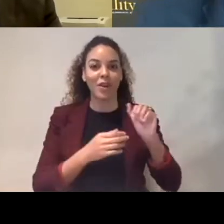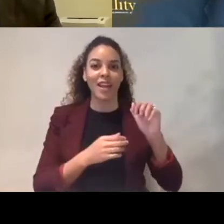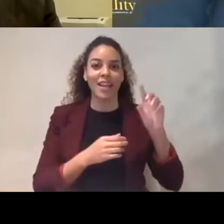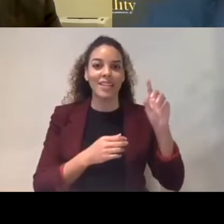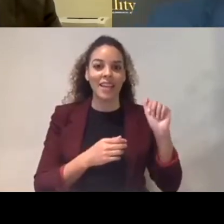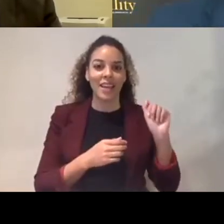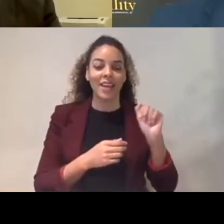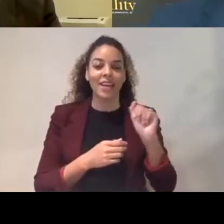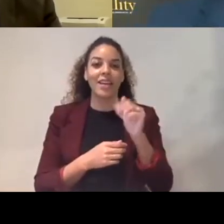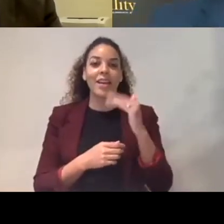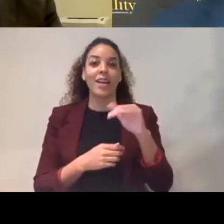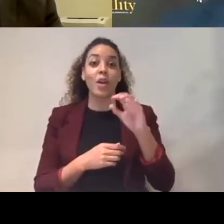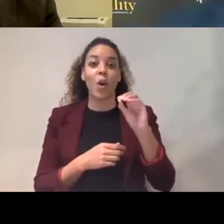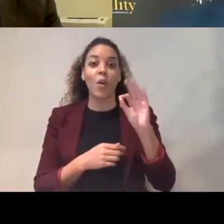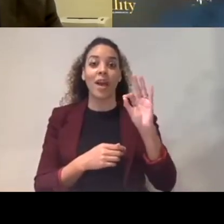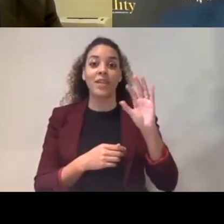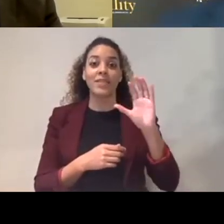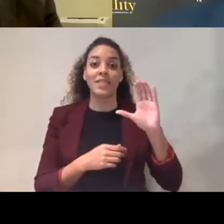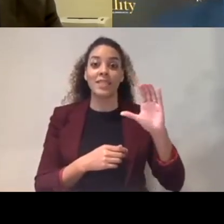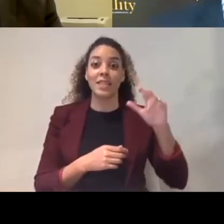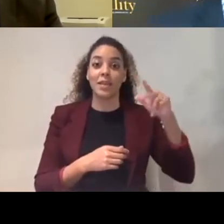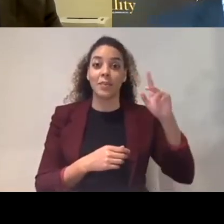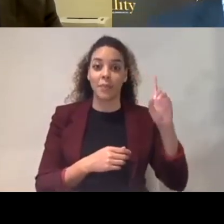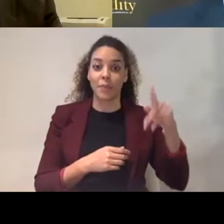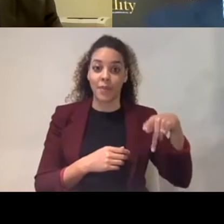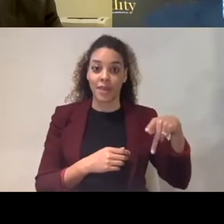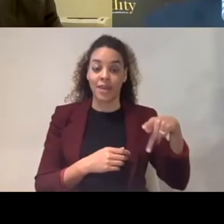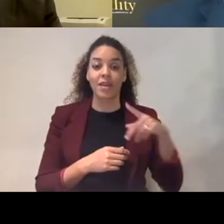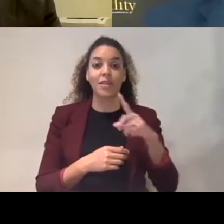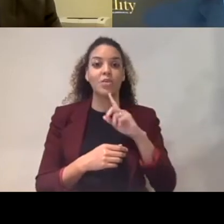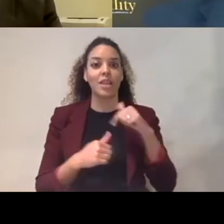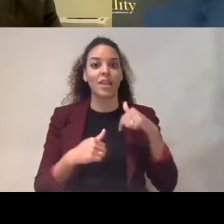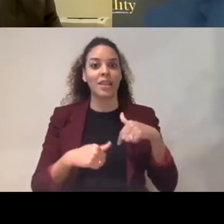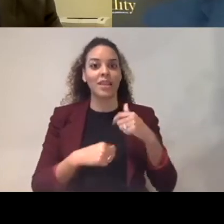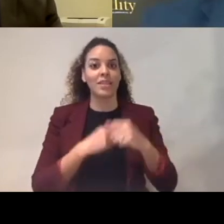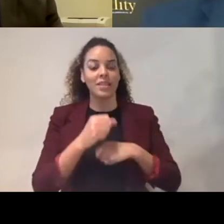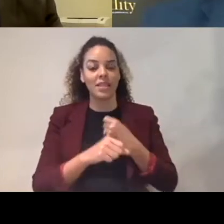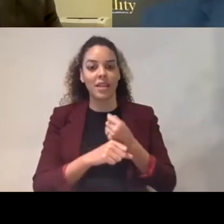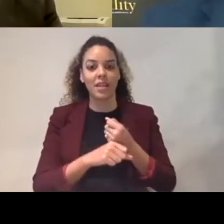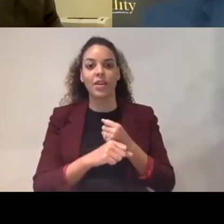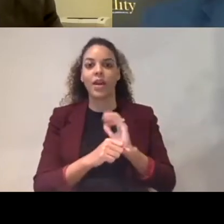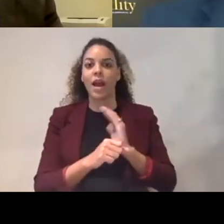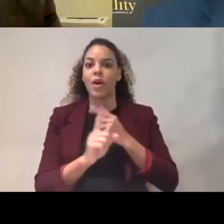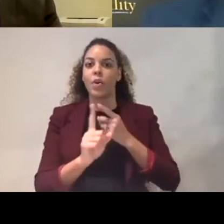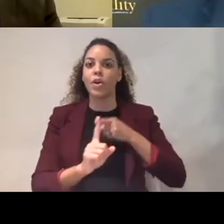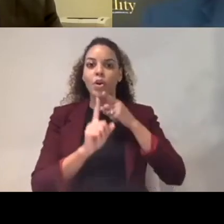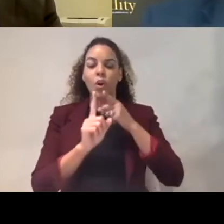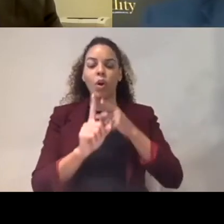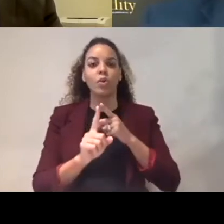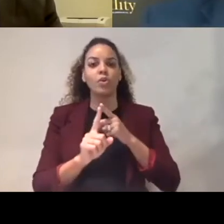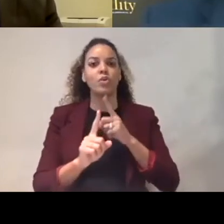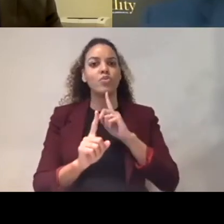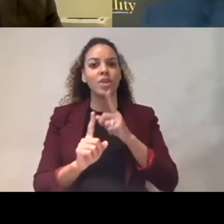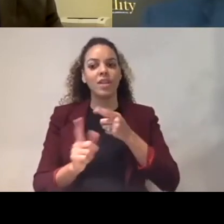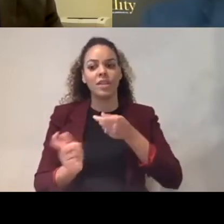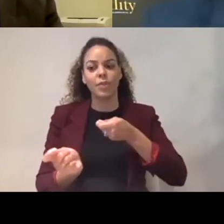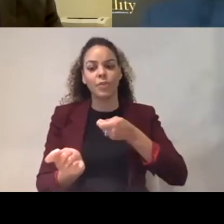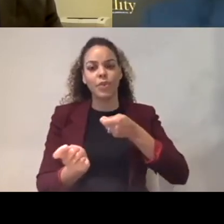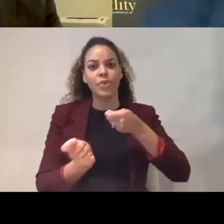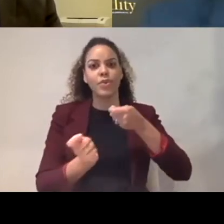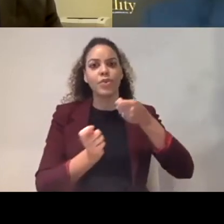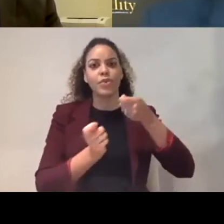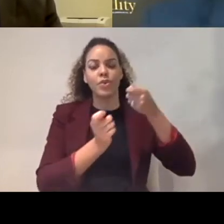OFCCP has committed this fiscal year to significantly enhancing everything that it's doing to enforce Section 503